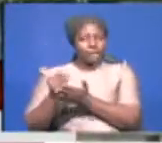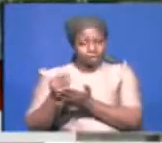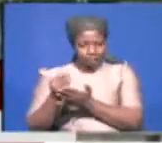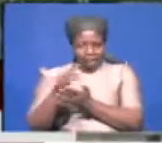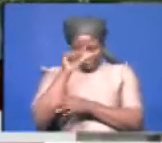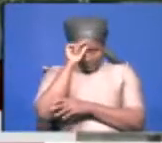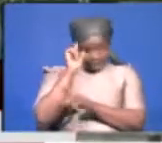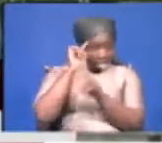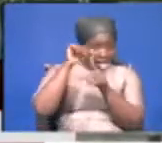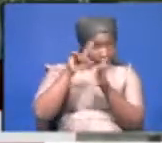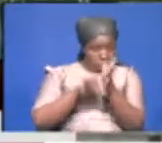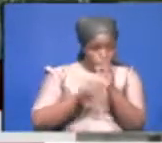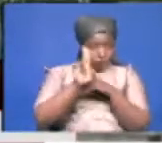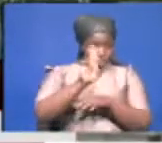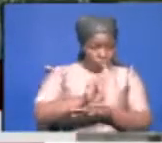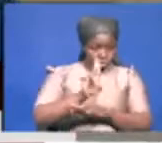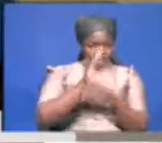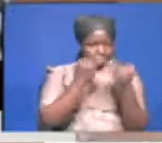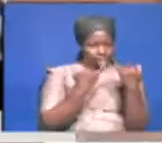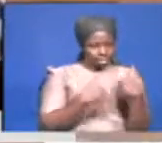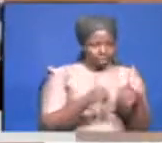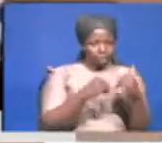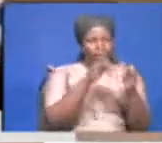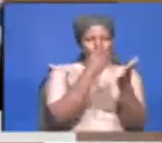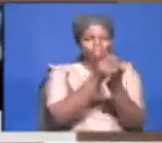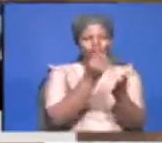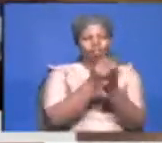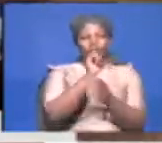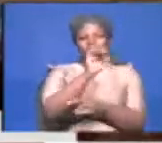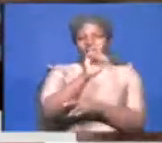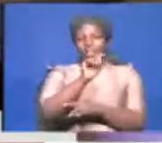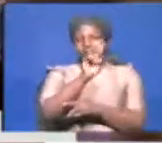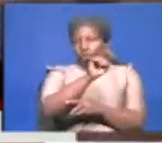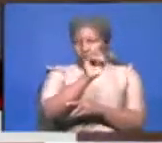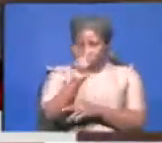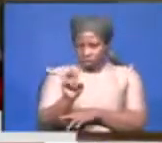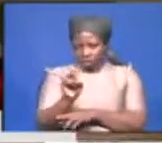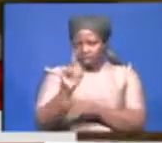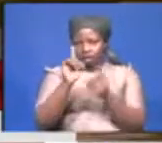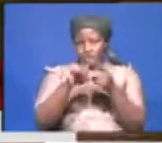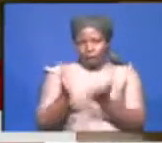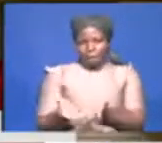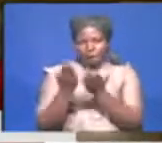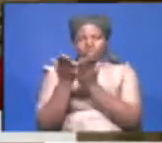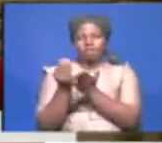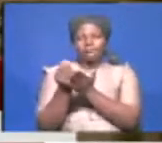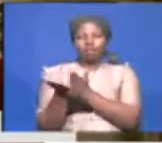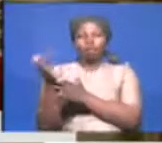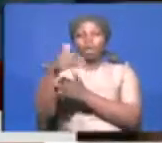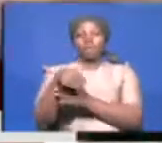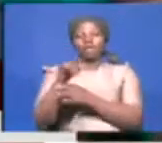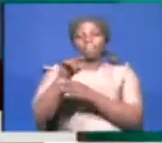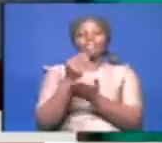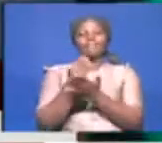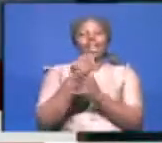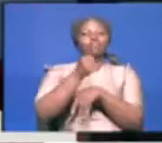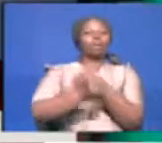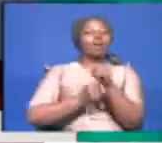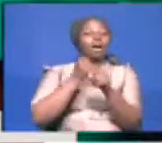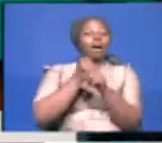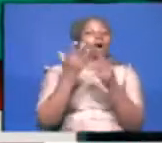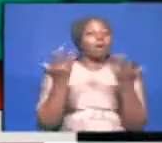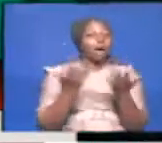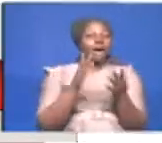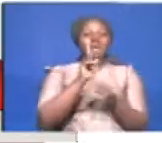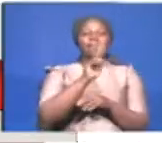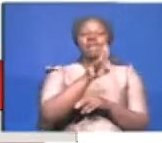seeking to leverage on the implementation of the Financial Act 2020 to boost revenue collections this financial year, where KRA